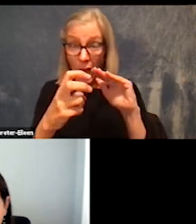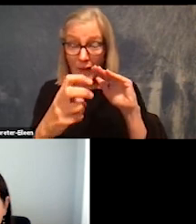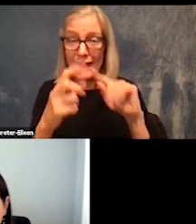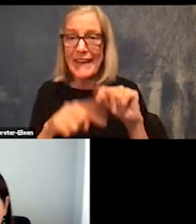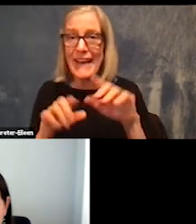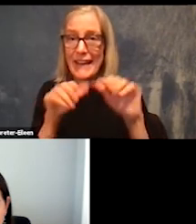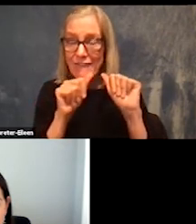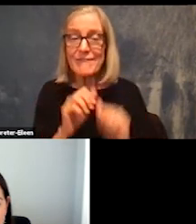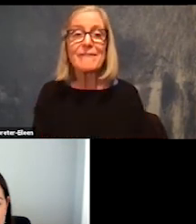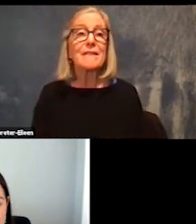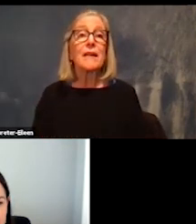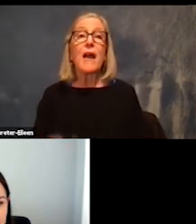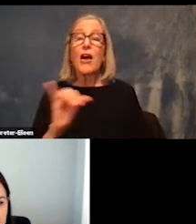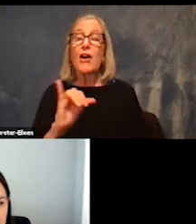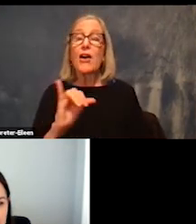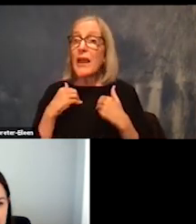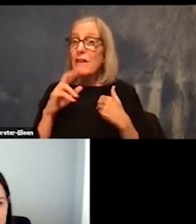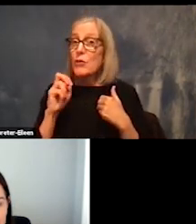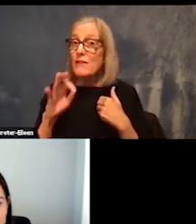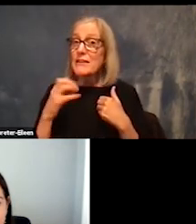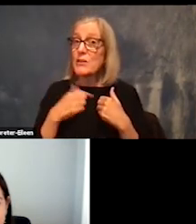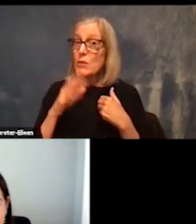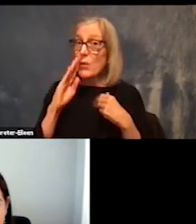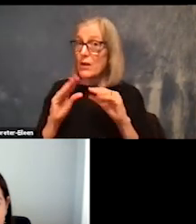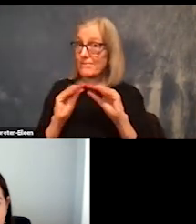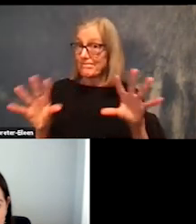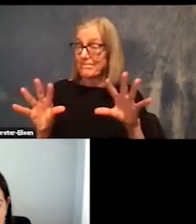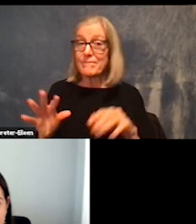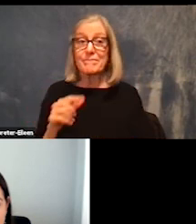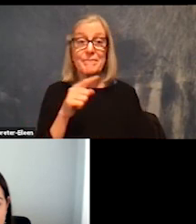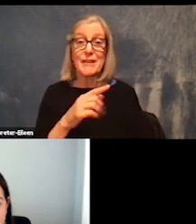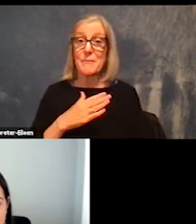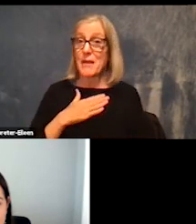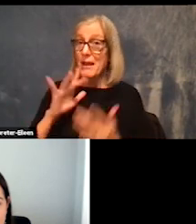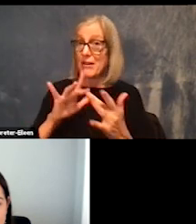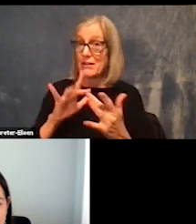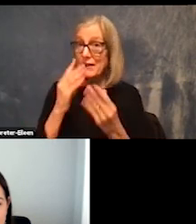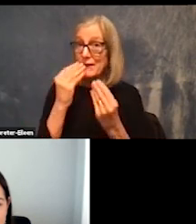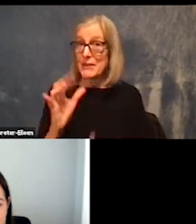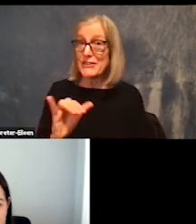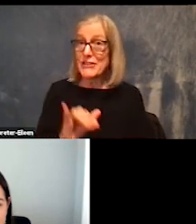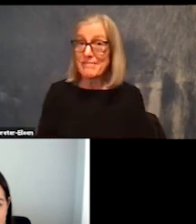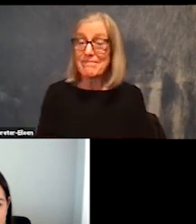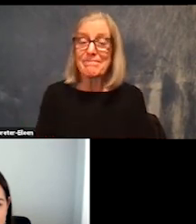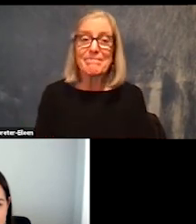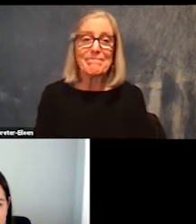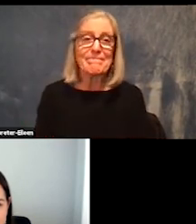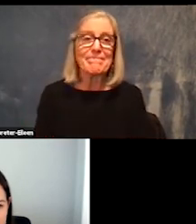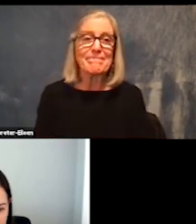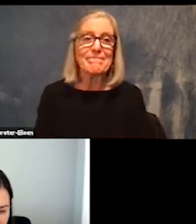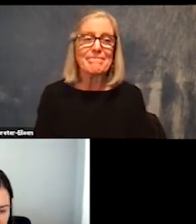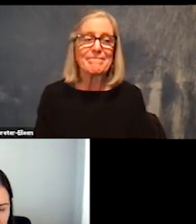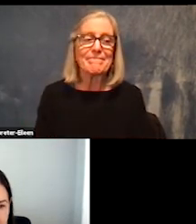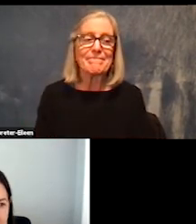we'll be sending out to people. And this is my contact information. And then we will